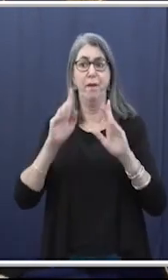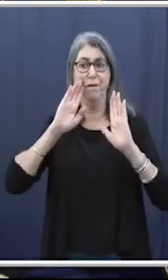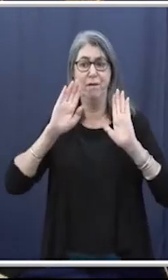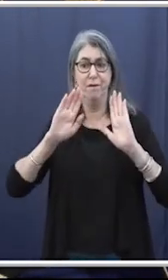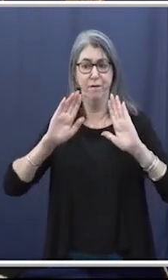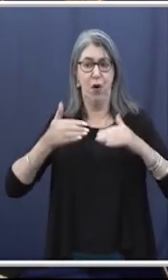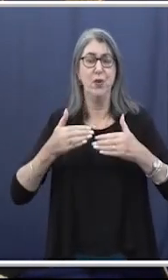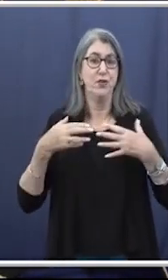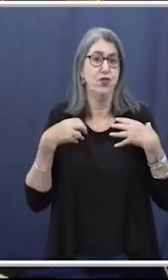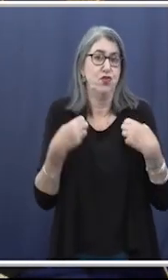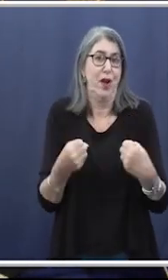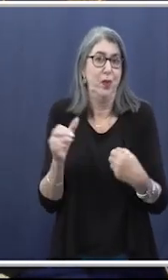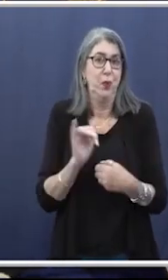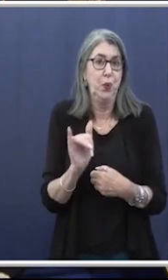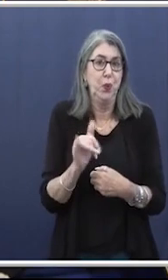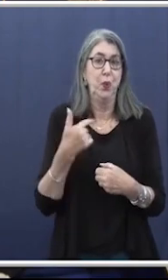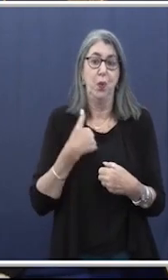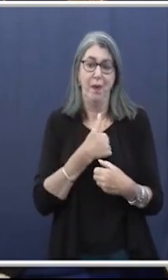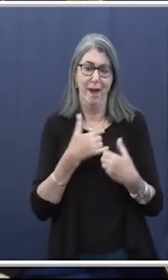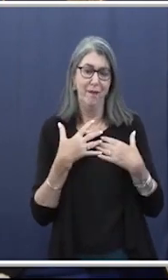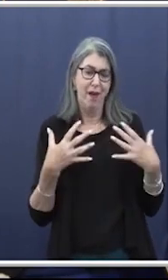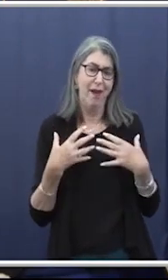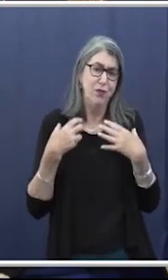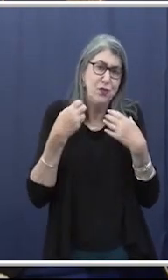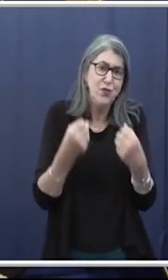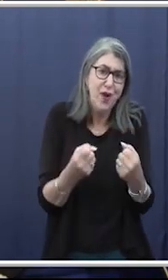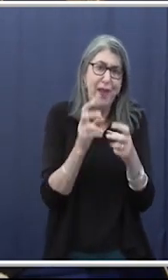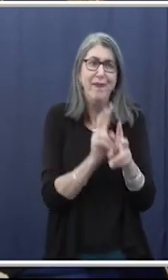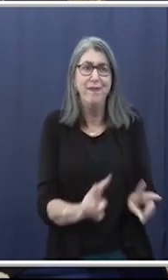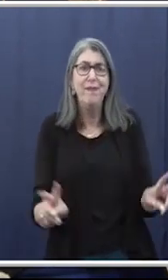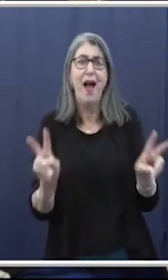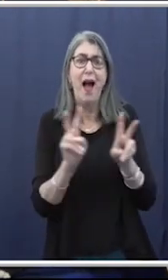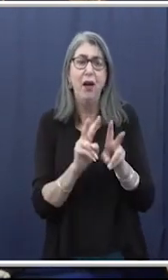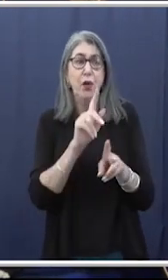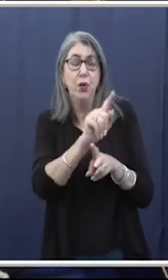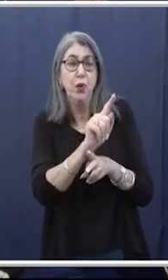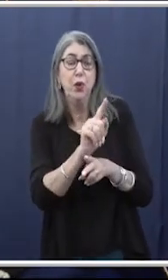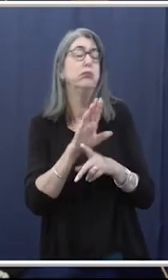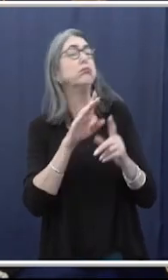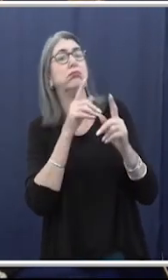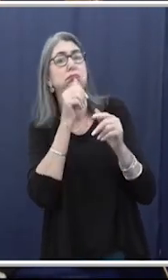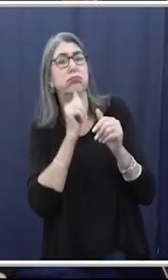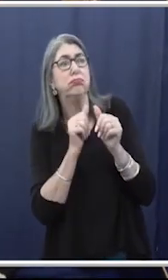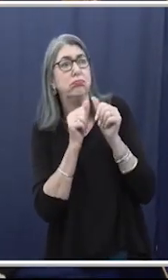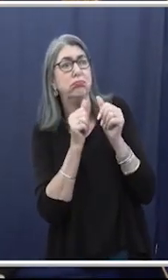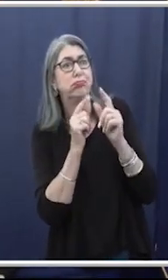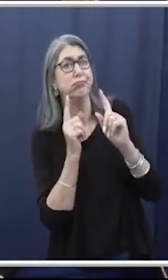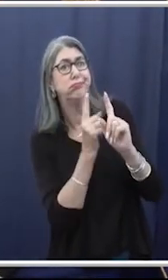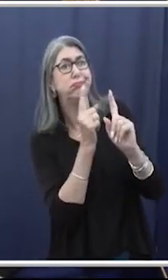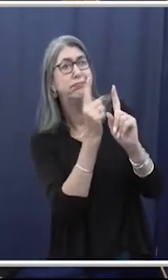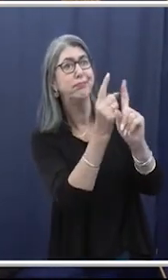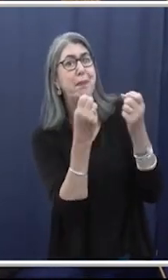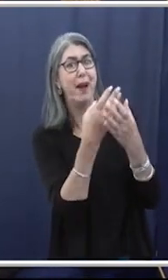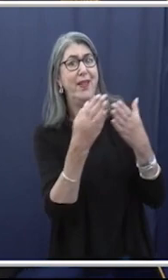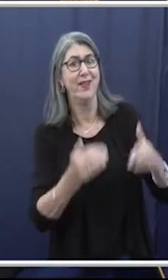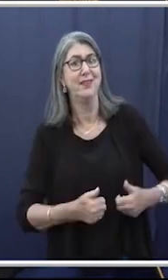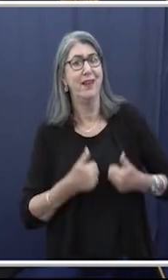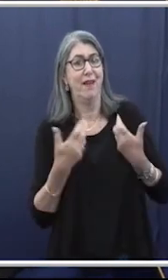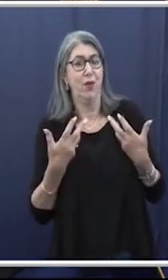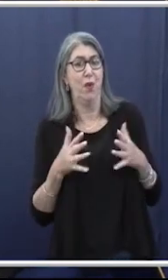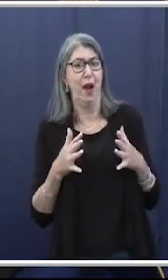on our strengths. We have a lot of strengths, values. You persevered, actually, many things in life.